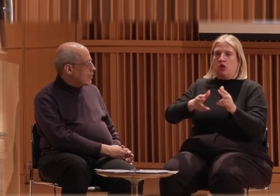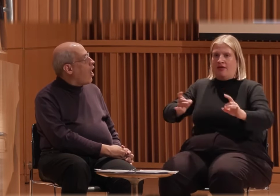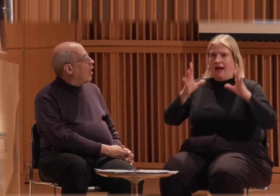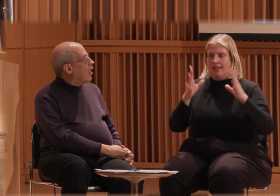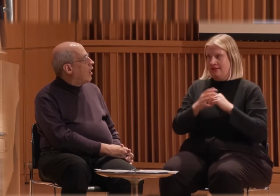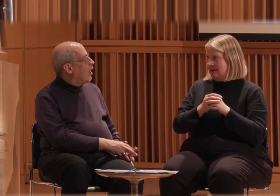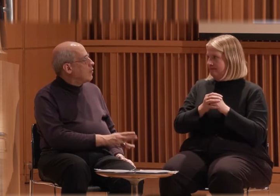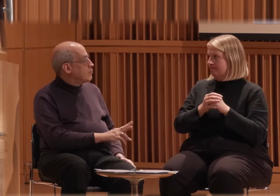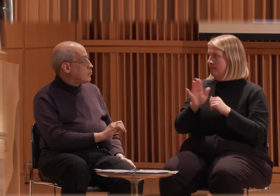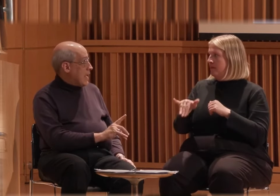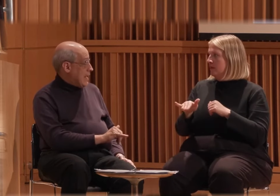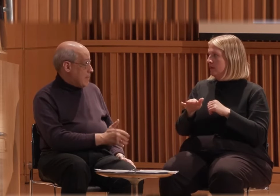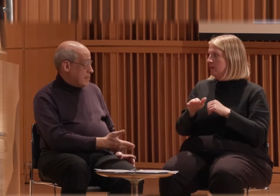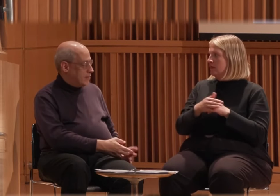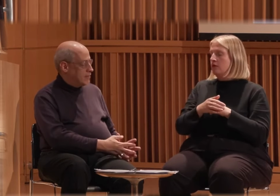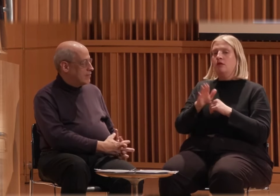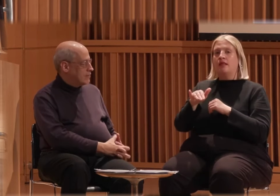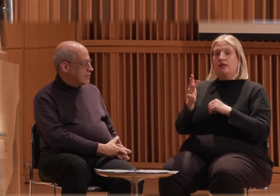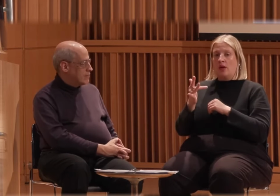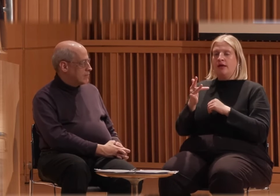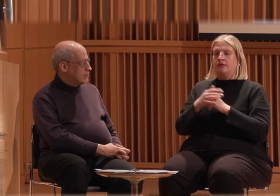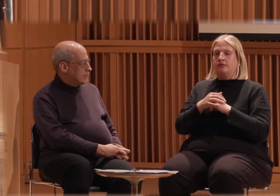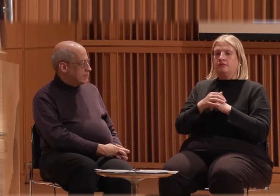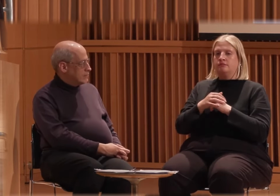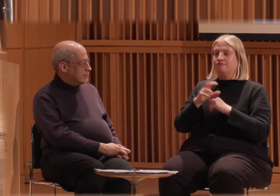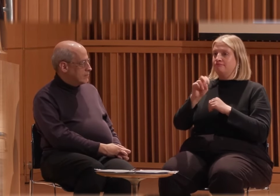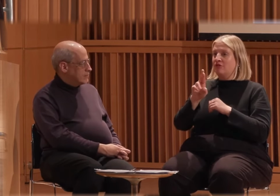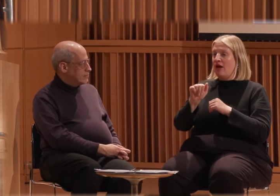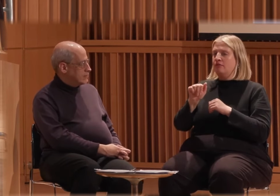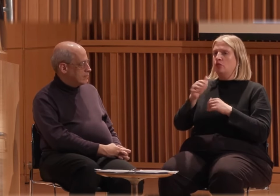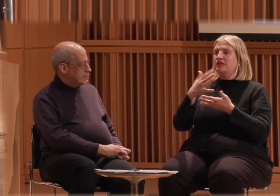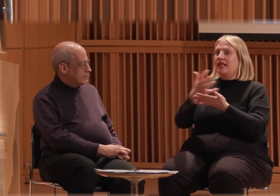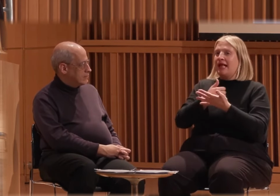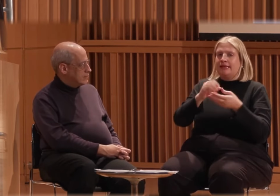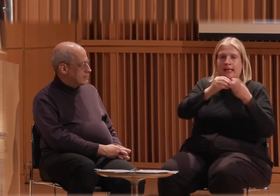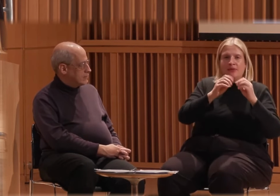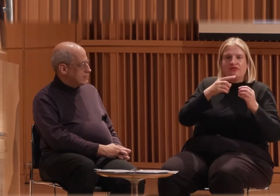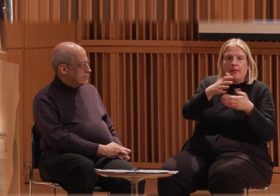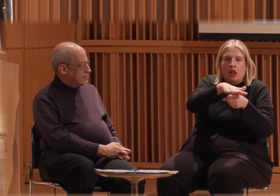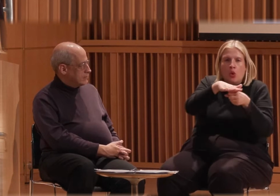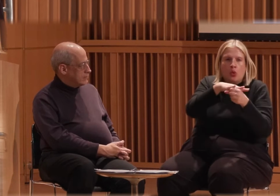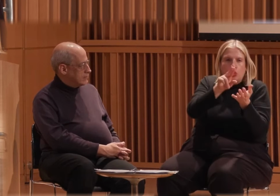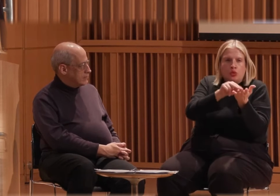the Guardian newspaper in the UK was collecting numbers from local newspaper accounts.